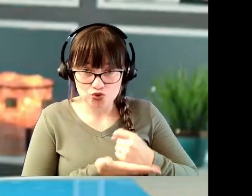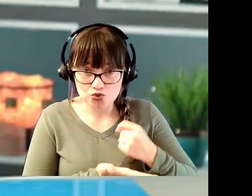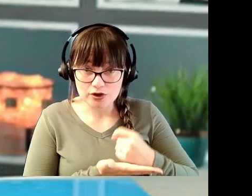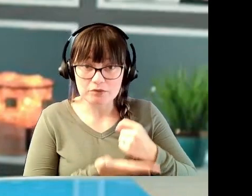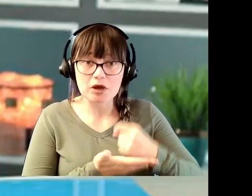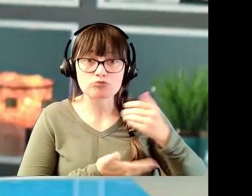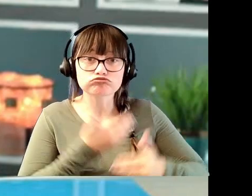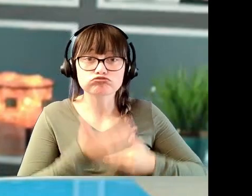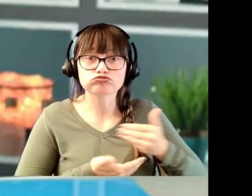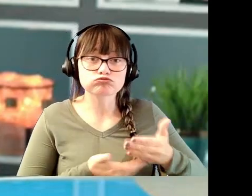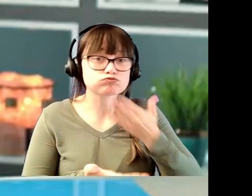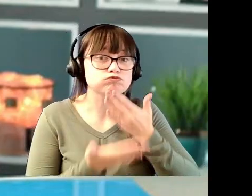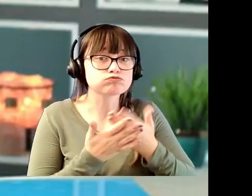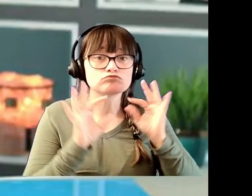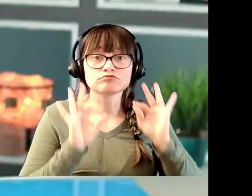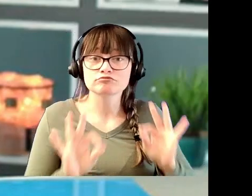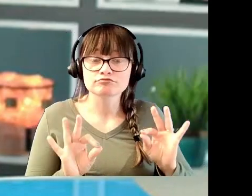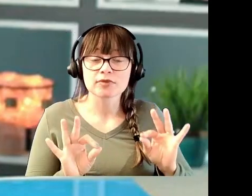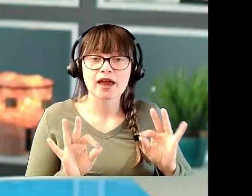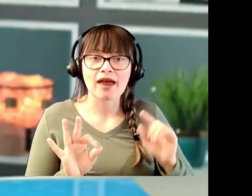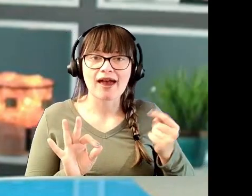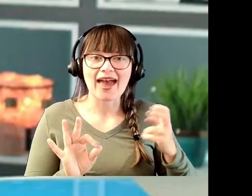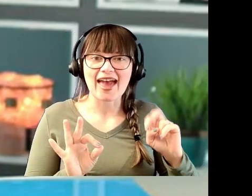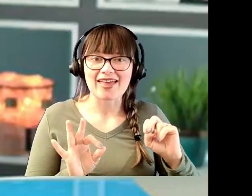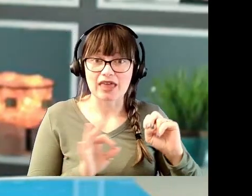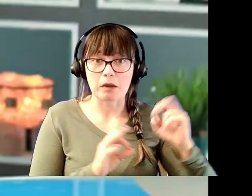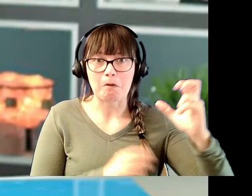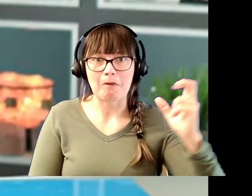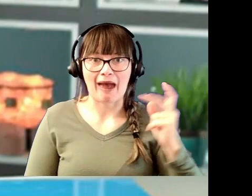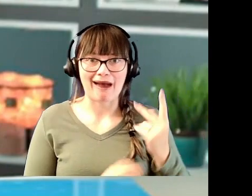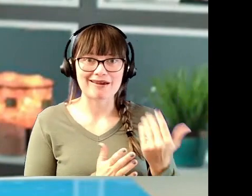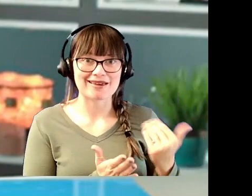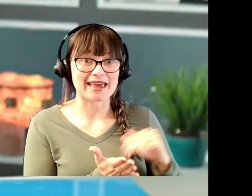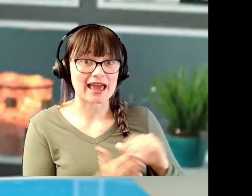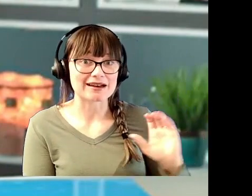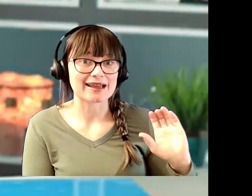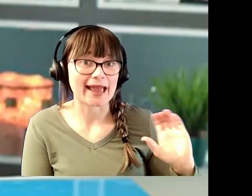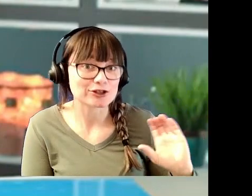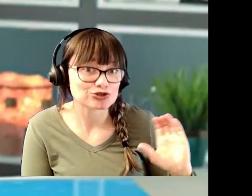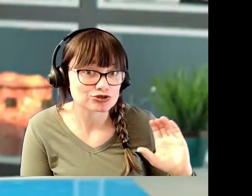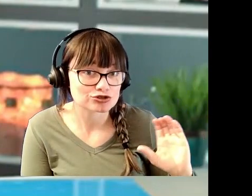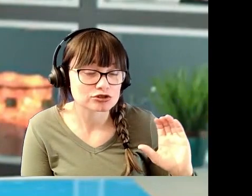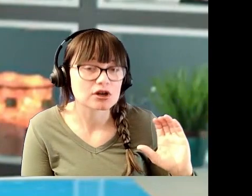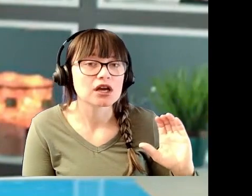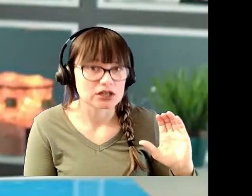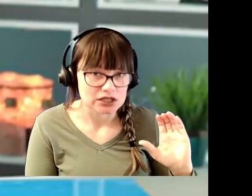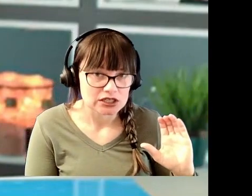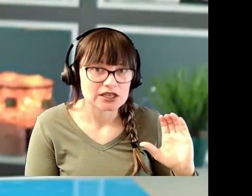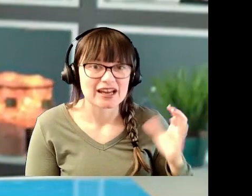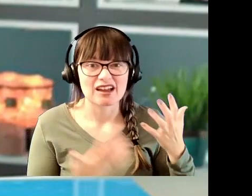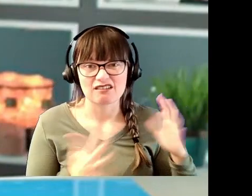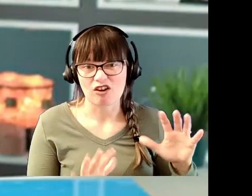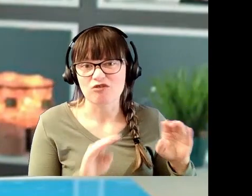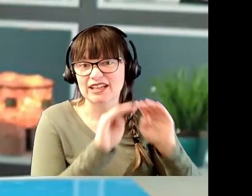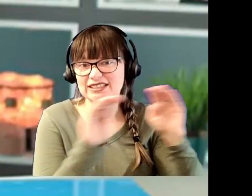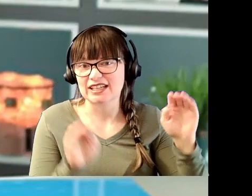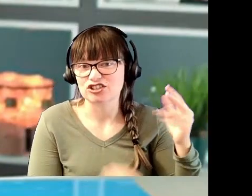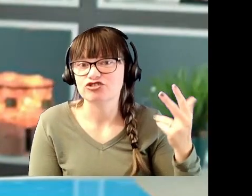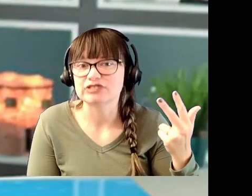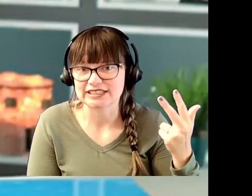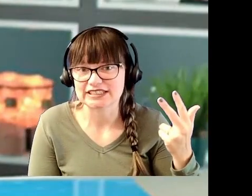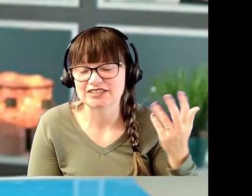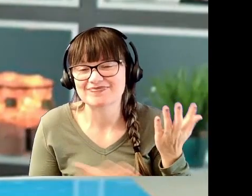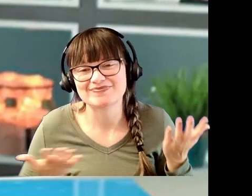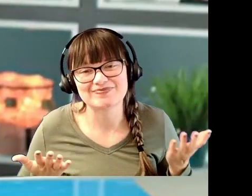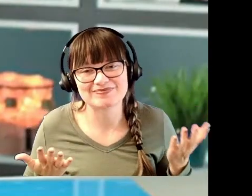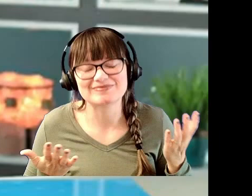goes well, cancer goes into remission, but then when it comes back, they go in for a routine check and they're already at a stage 3. So the